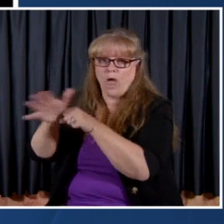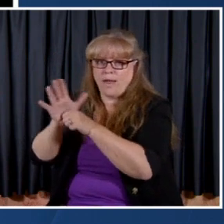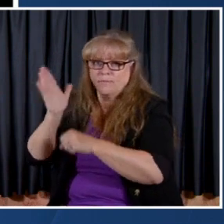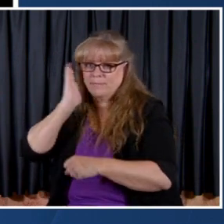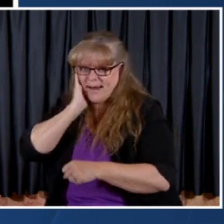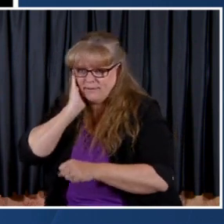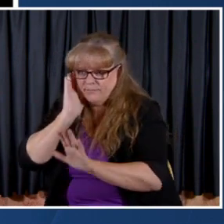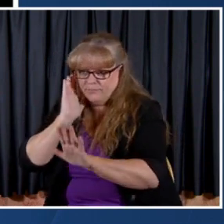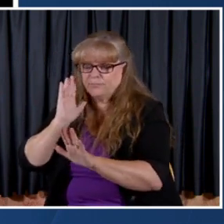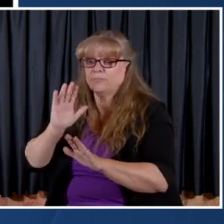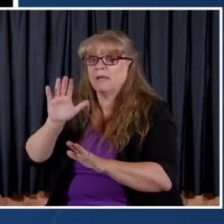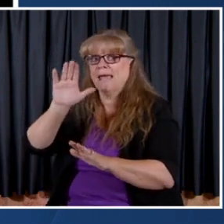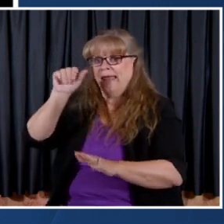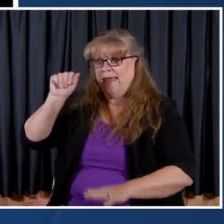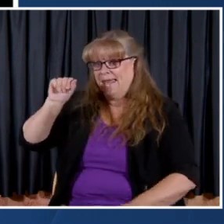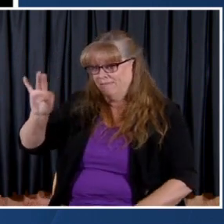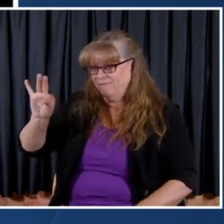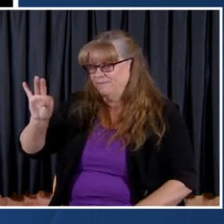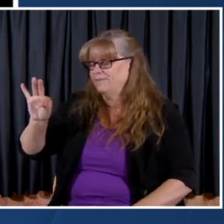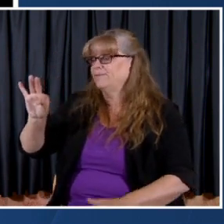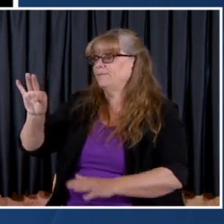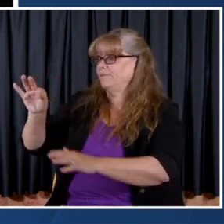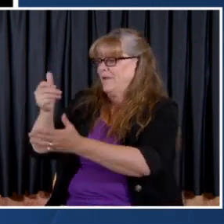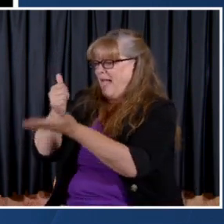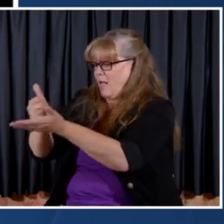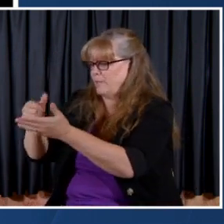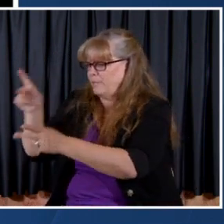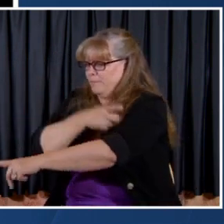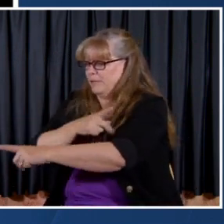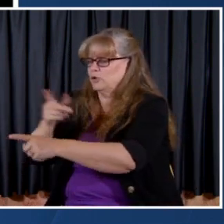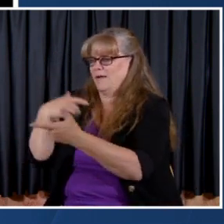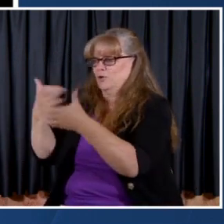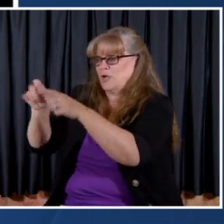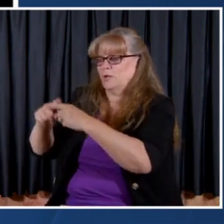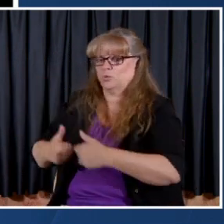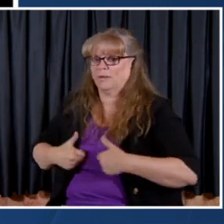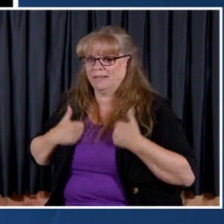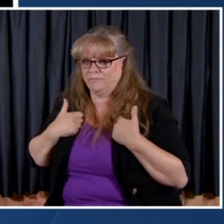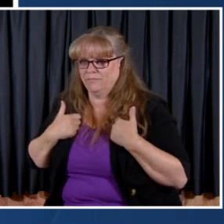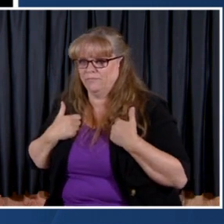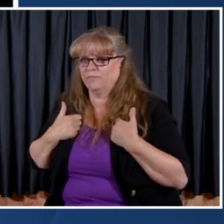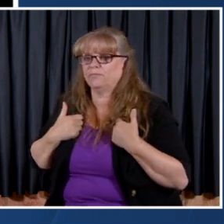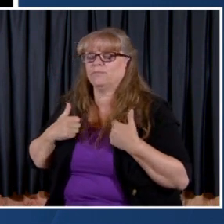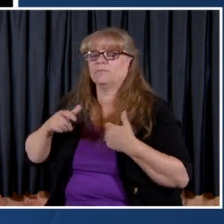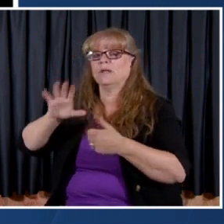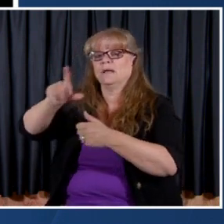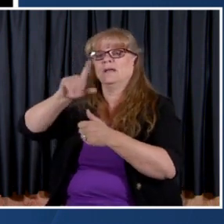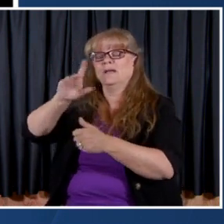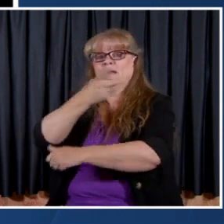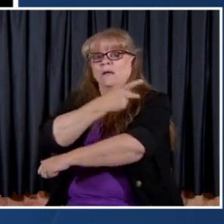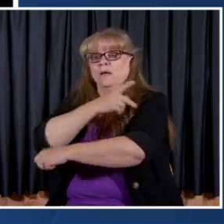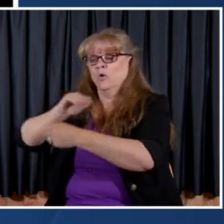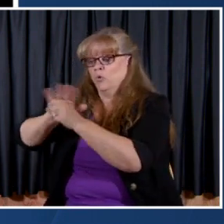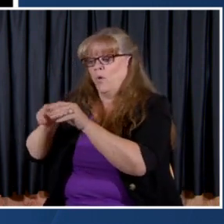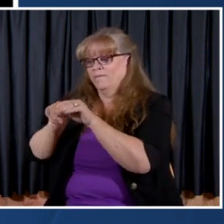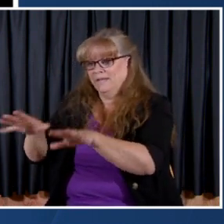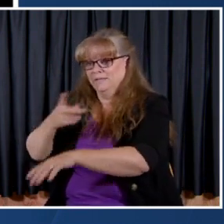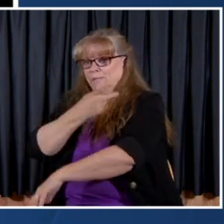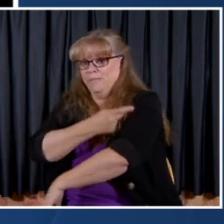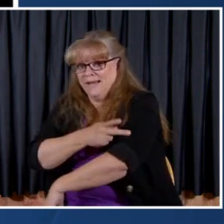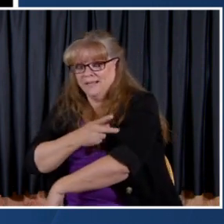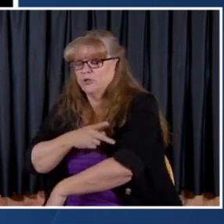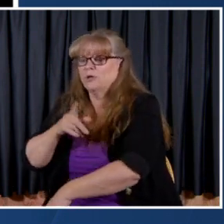as well as non-COVID-19 medical needs, whether it's somebody who has a heart attack or cancer, or whether it's somebody who has COVID-19. We want to make